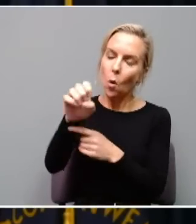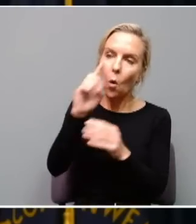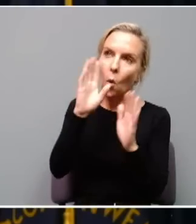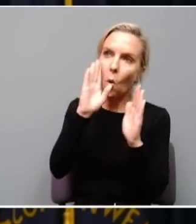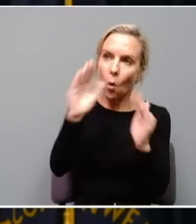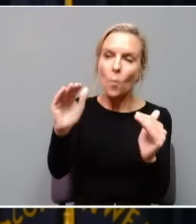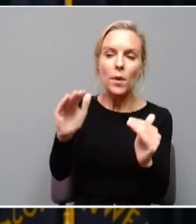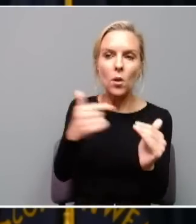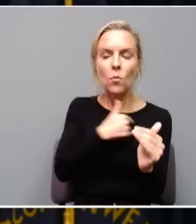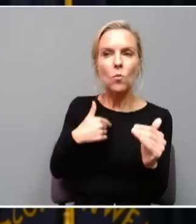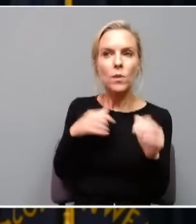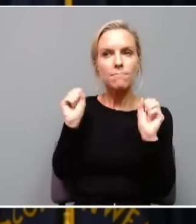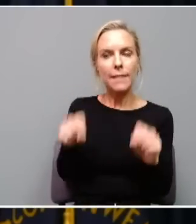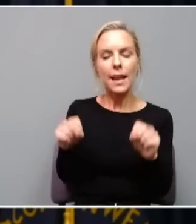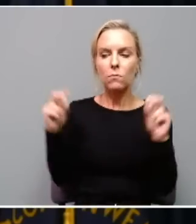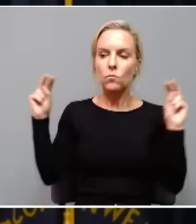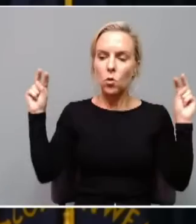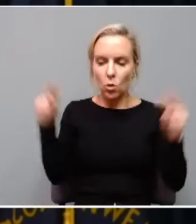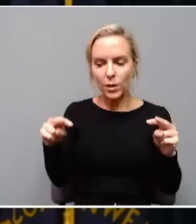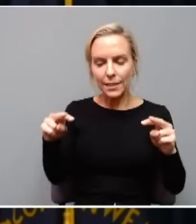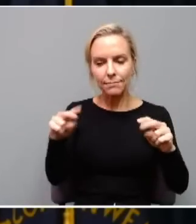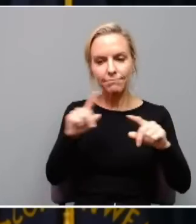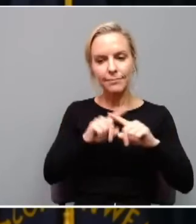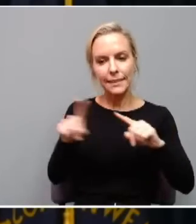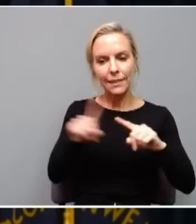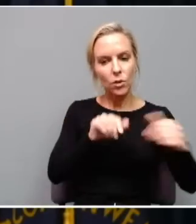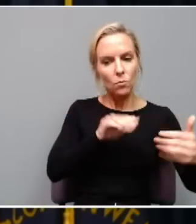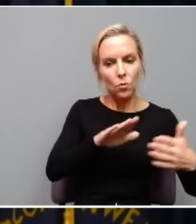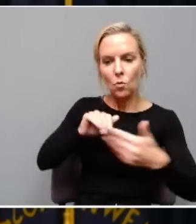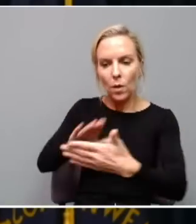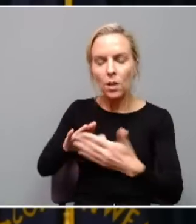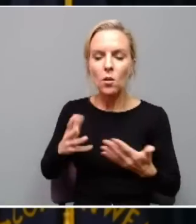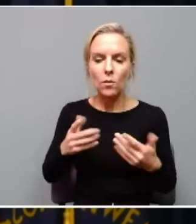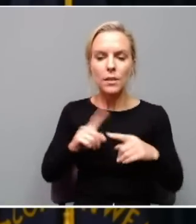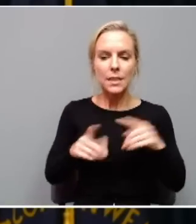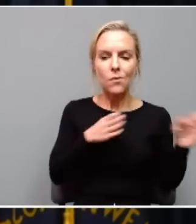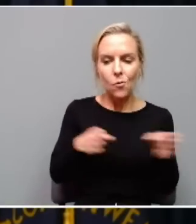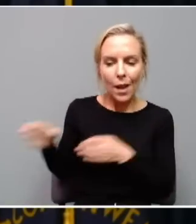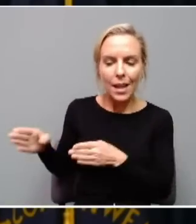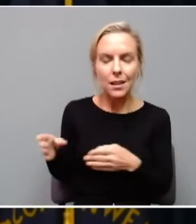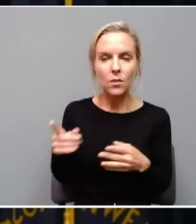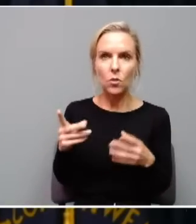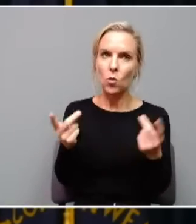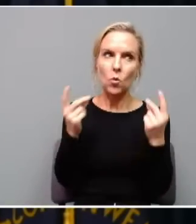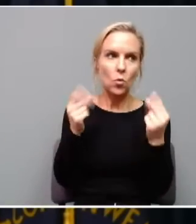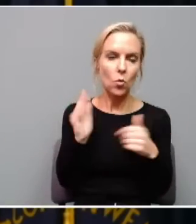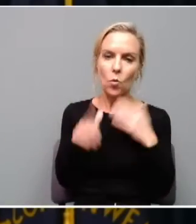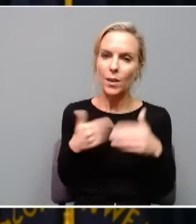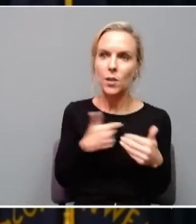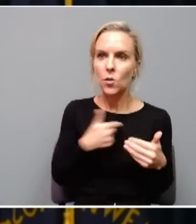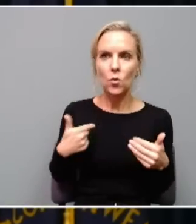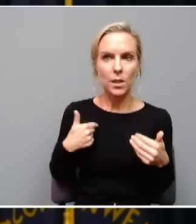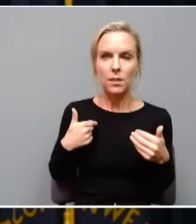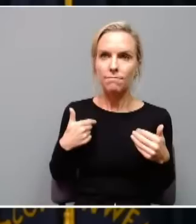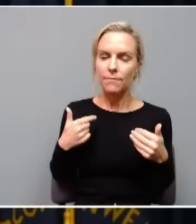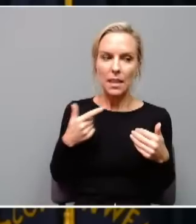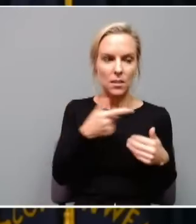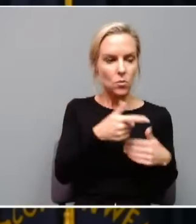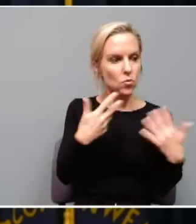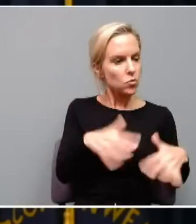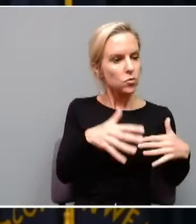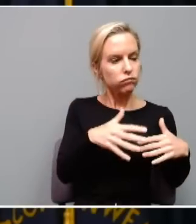look at different ways, and I hope that as quickly as some of it has accelerated, that we can